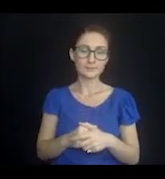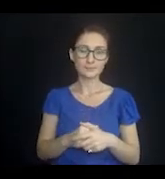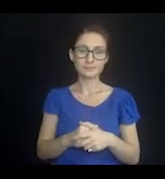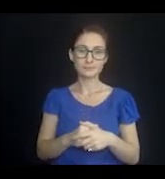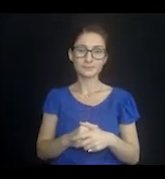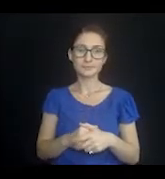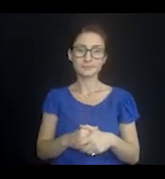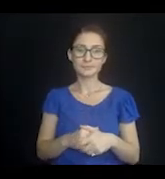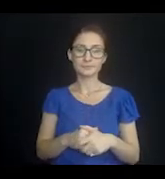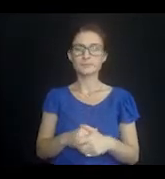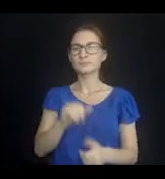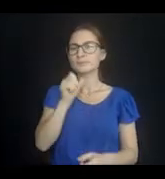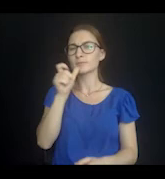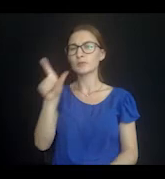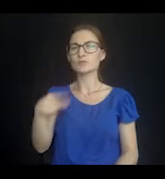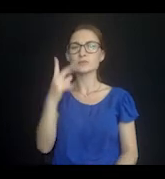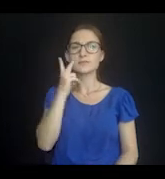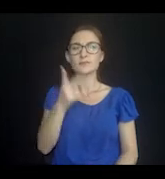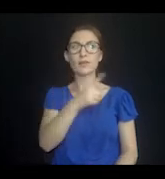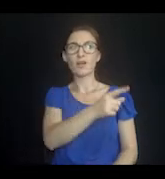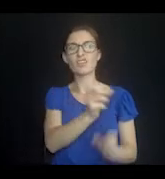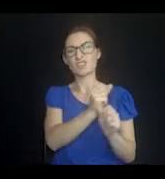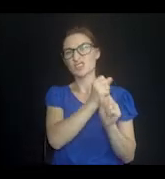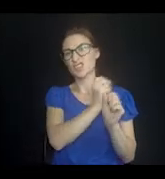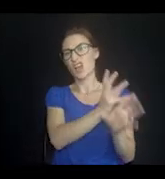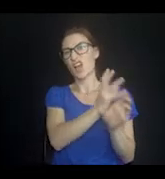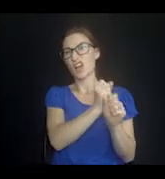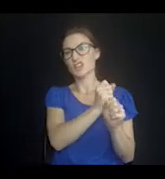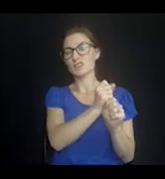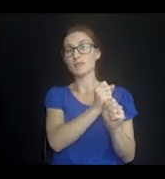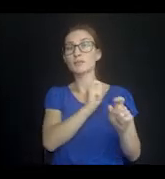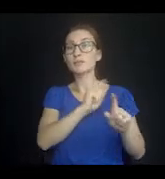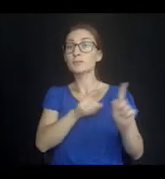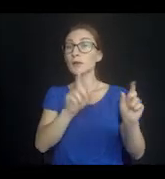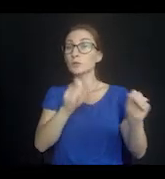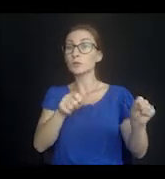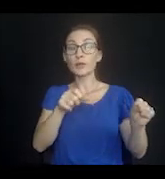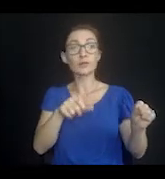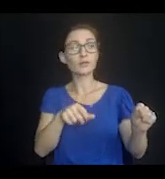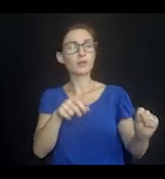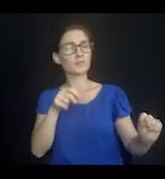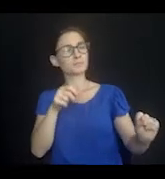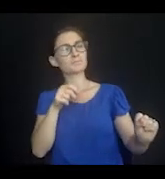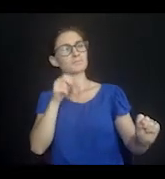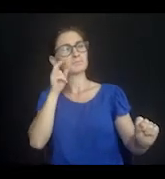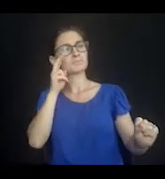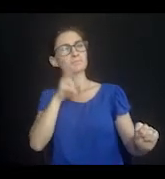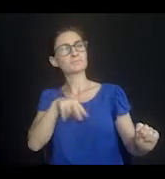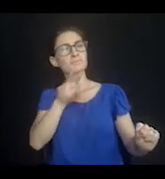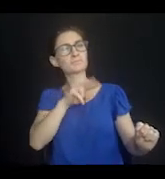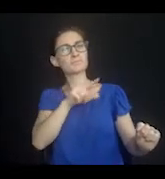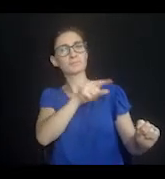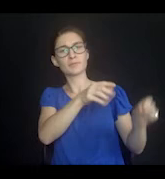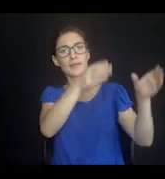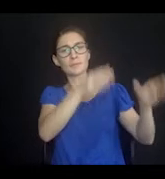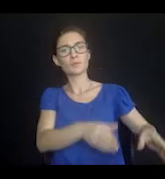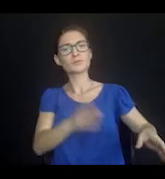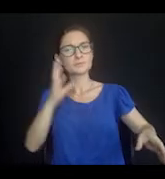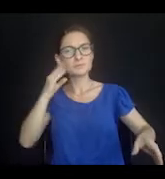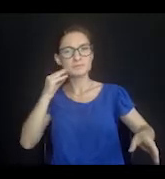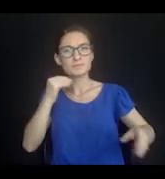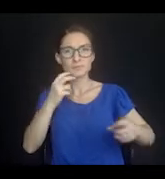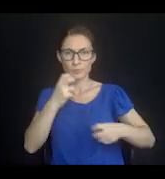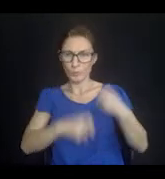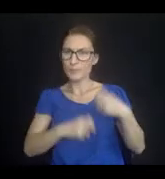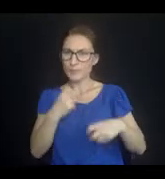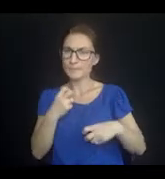with a wider picture. For instance, you're not just seeing someone who's screaming at you and calling you names, but